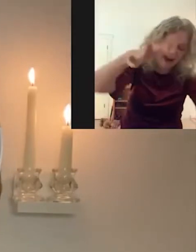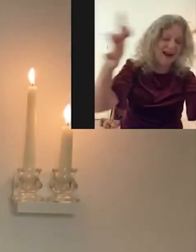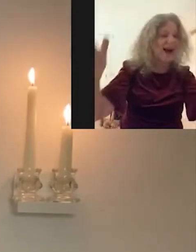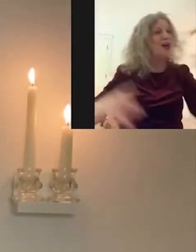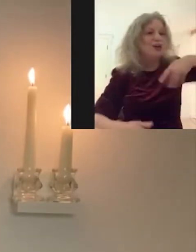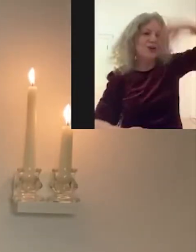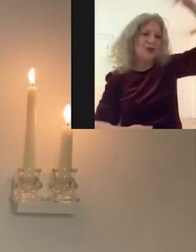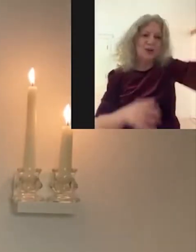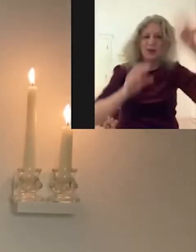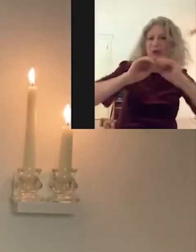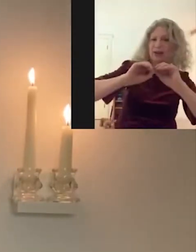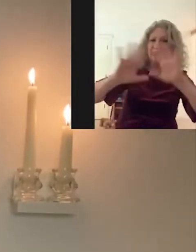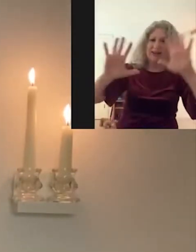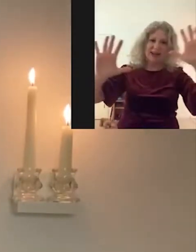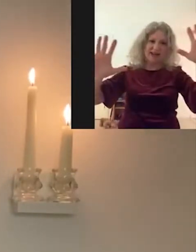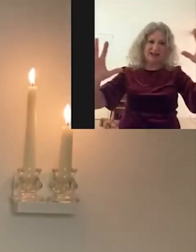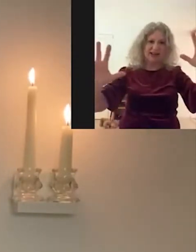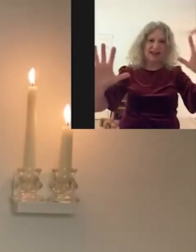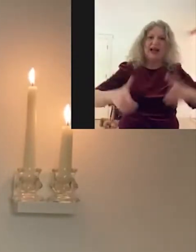and life of all